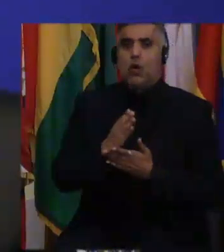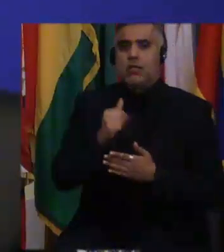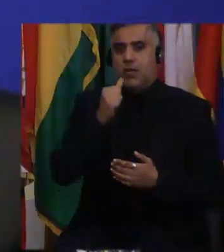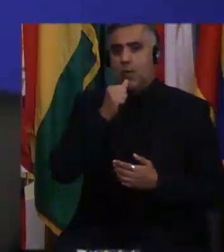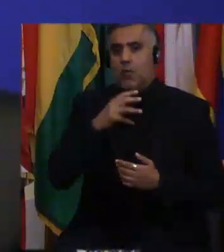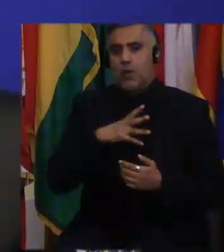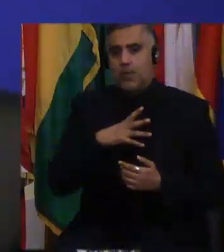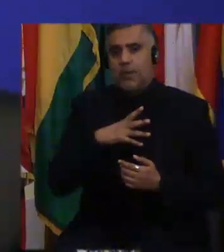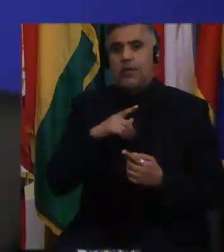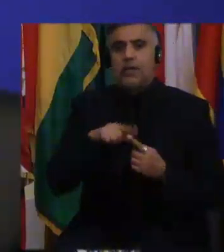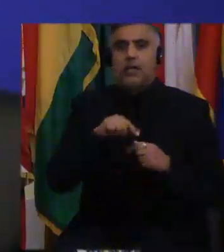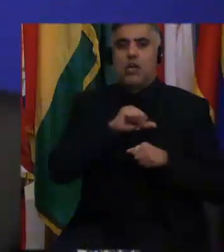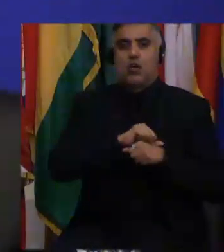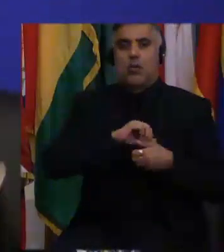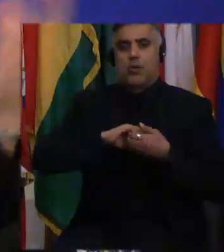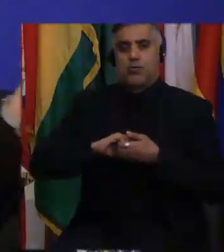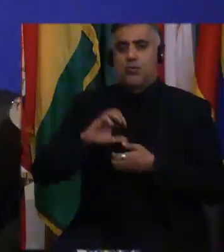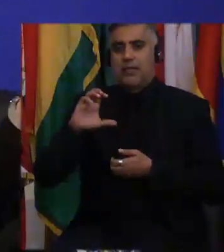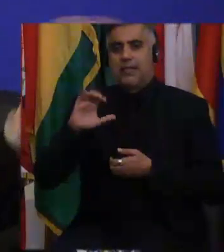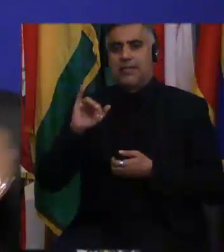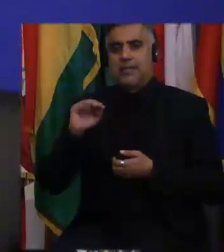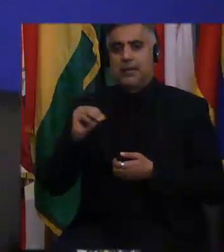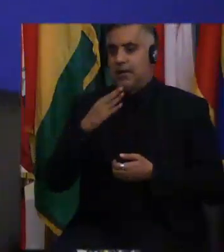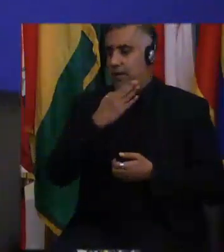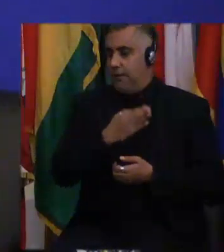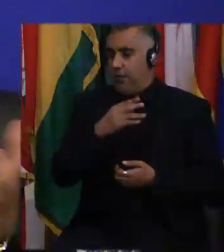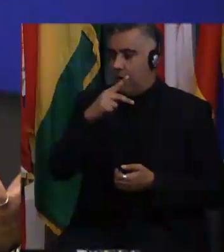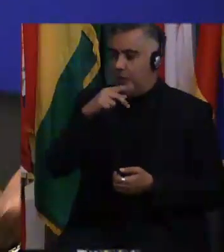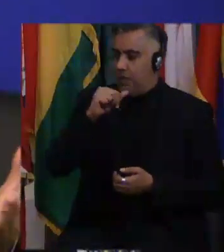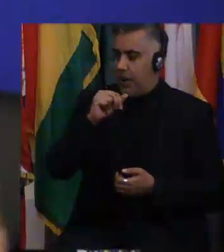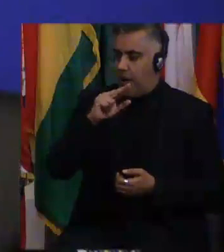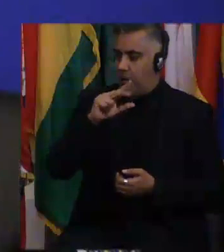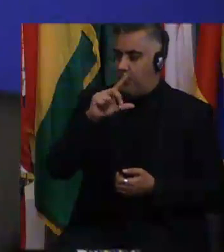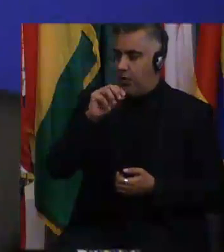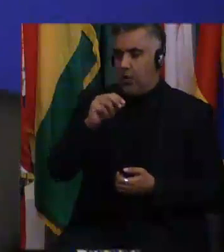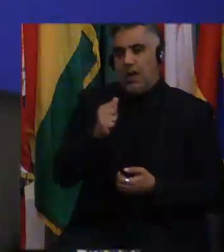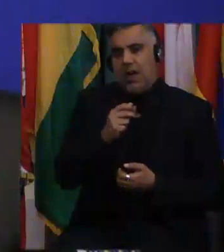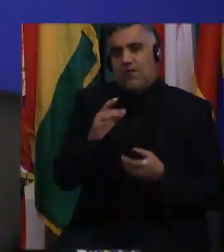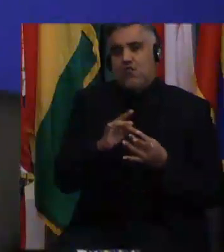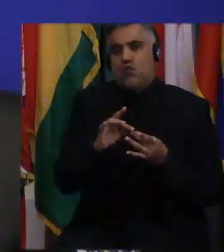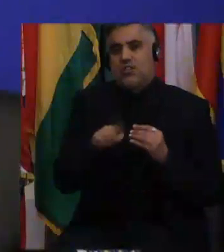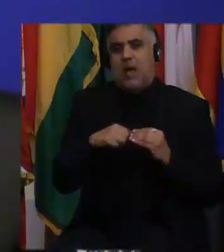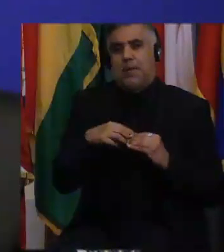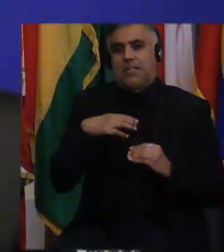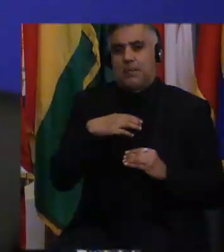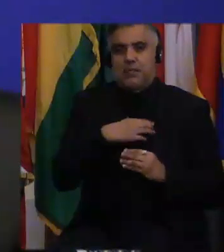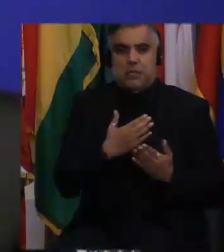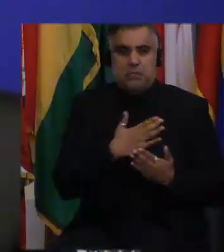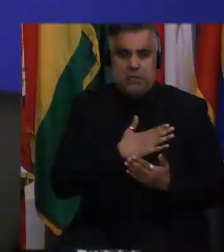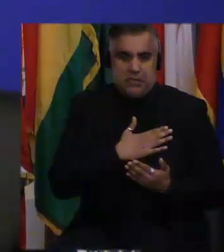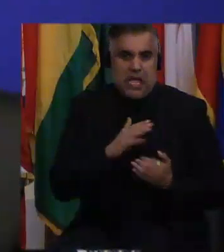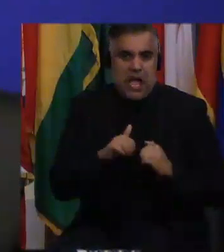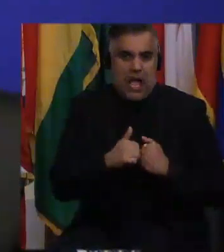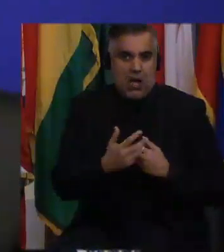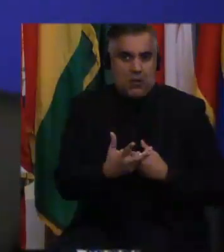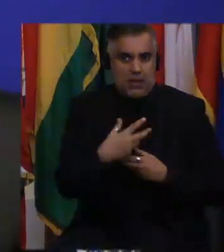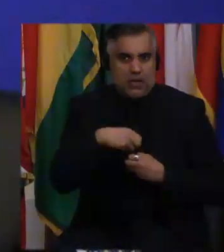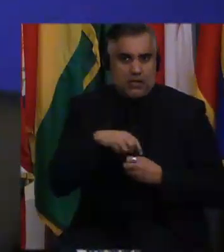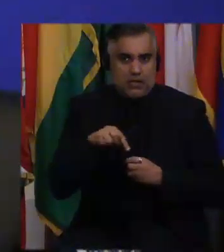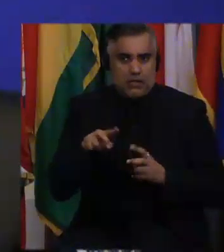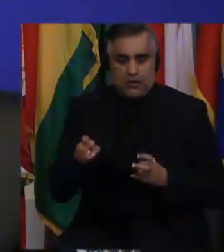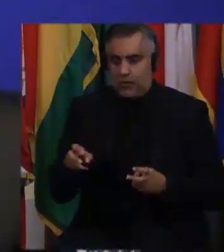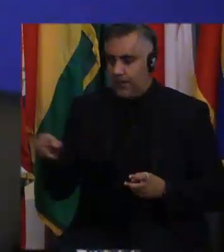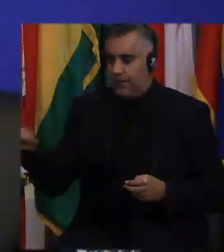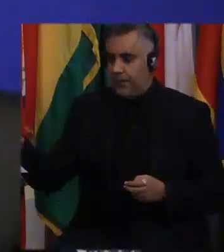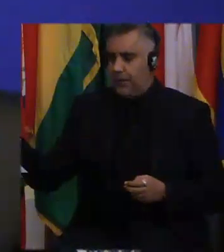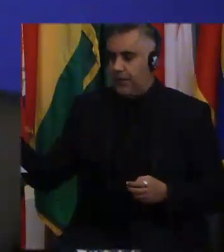women in cooperation with the CIM. So Paolo, if you please, a few words about the commission and how you might engage on this particular issue.